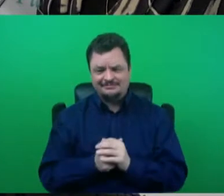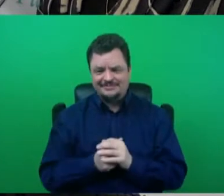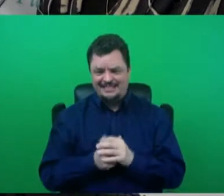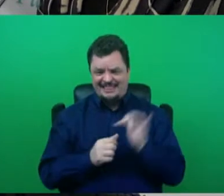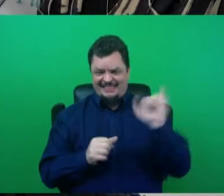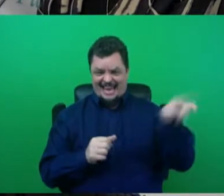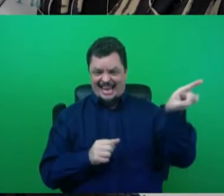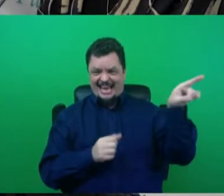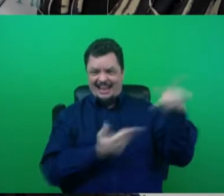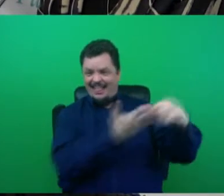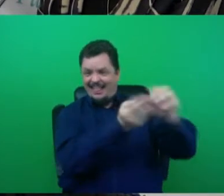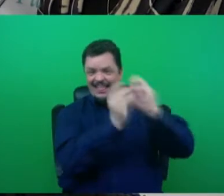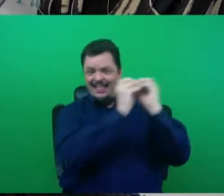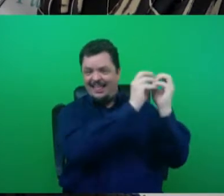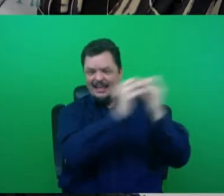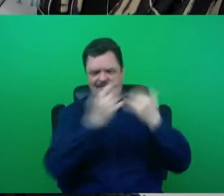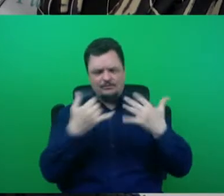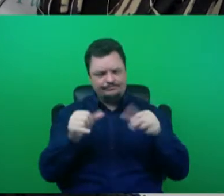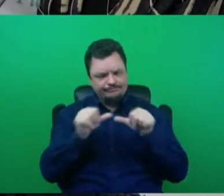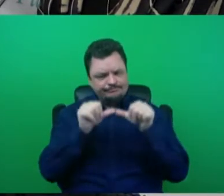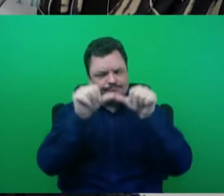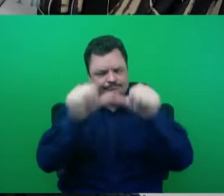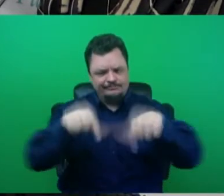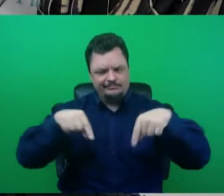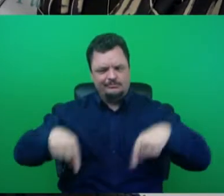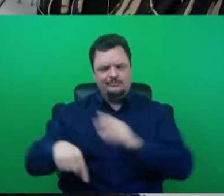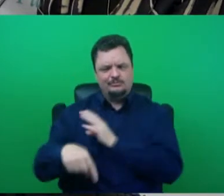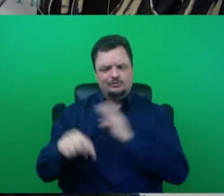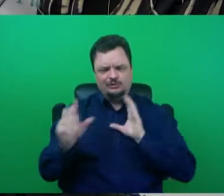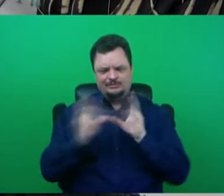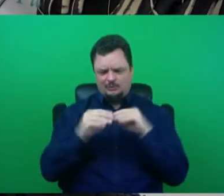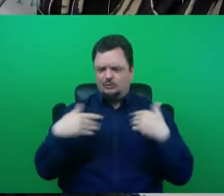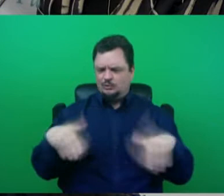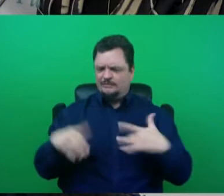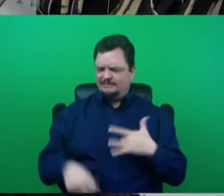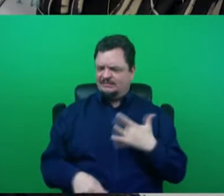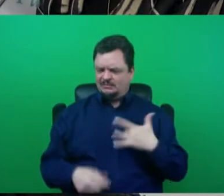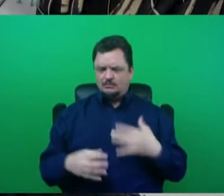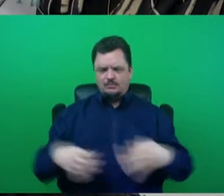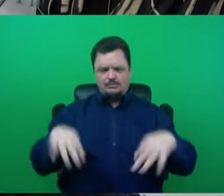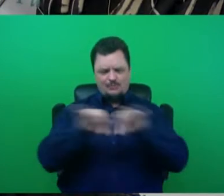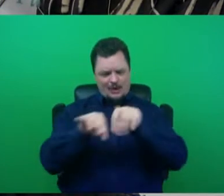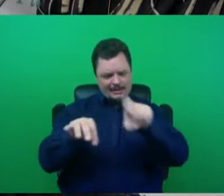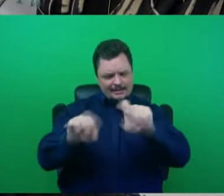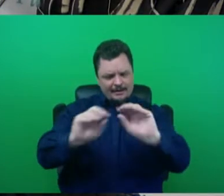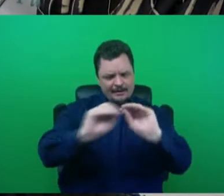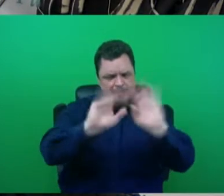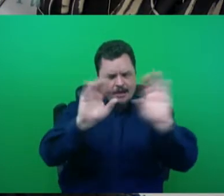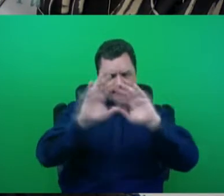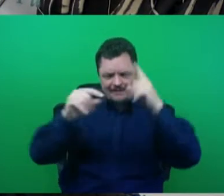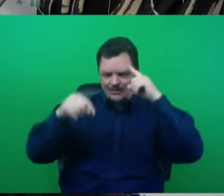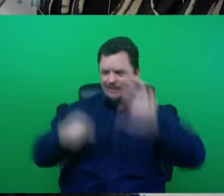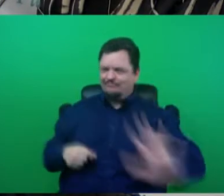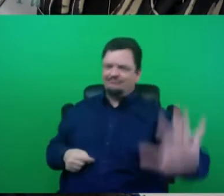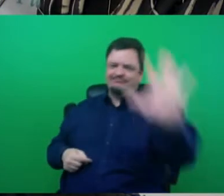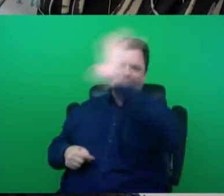board. It's obvious that for the county, it's a high a